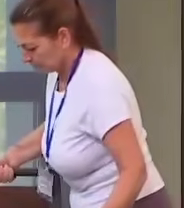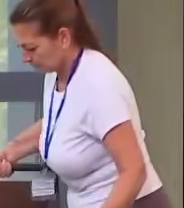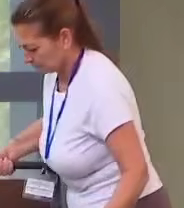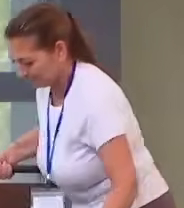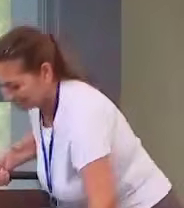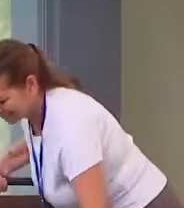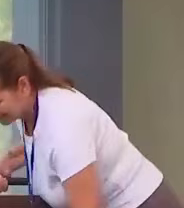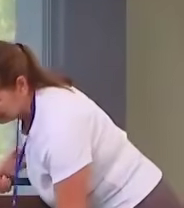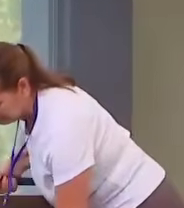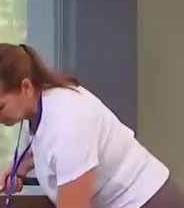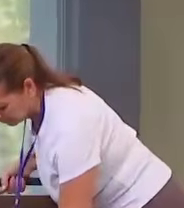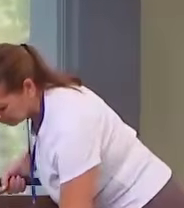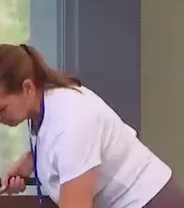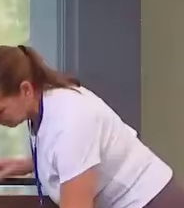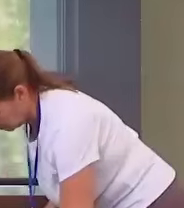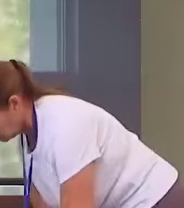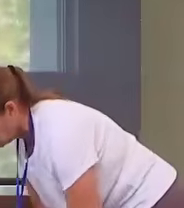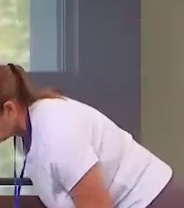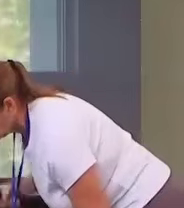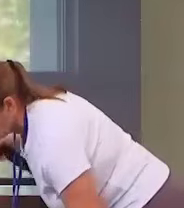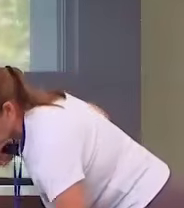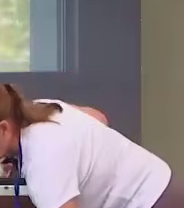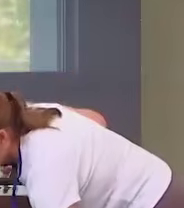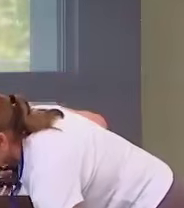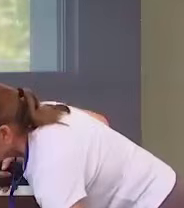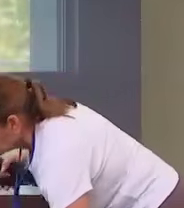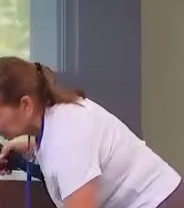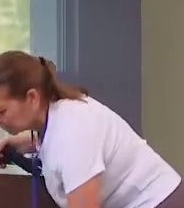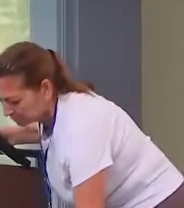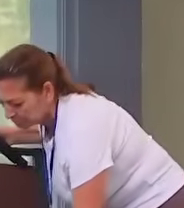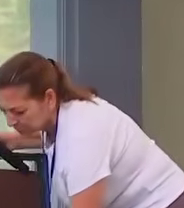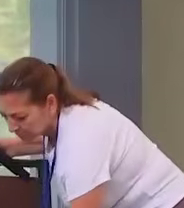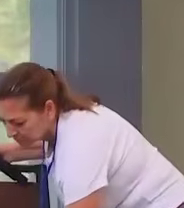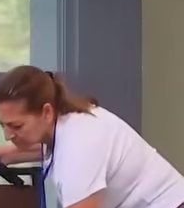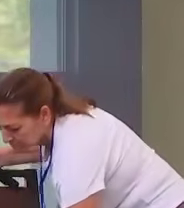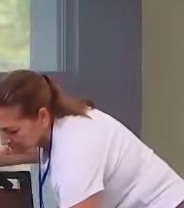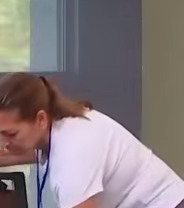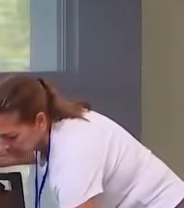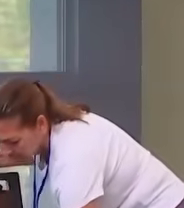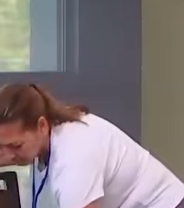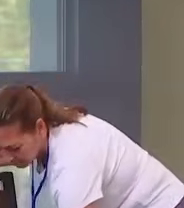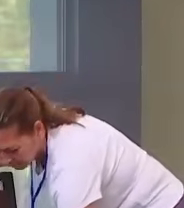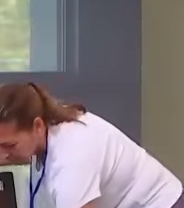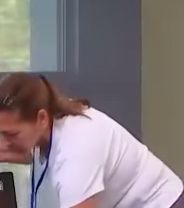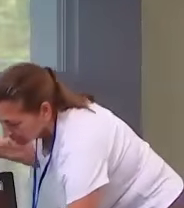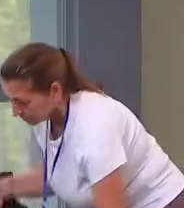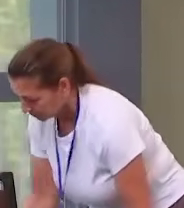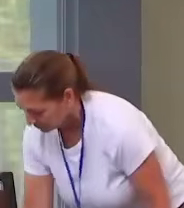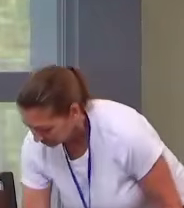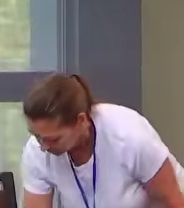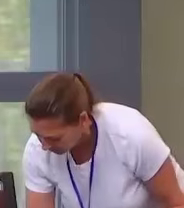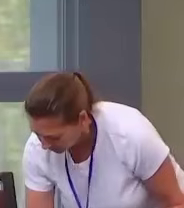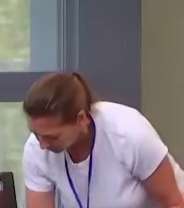wanted to get involved. And what we felt was that, you know, these conferences are great doctor to patient opportunities, but a lot